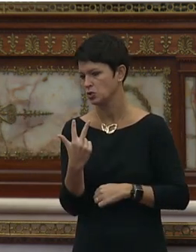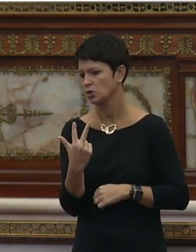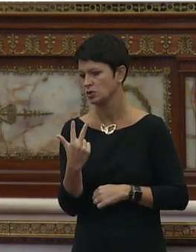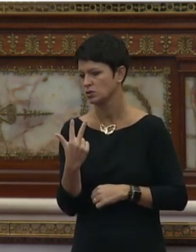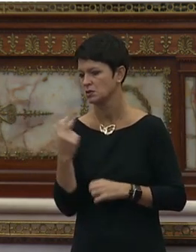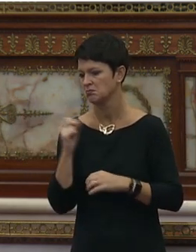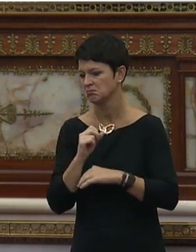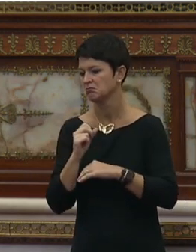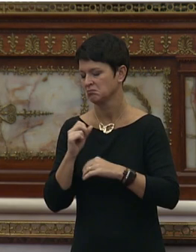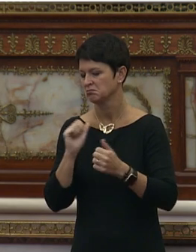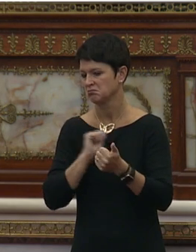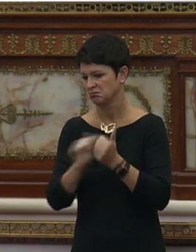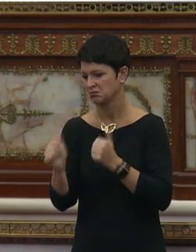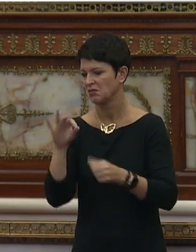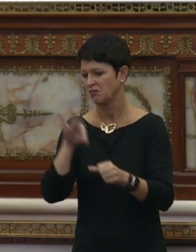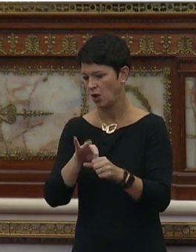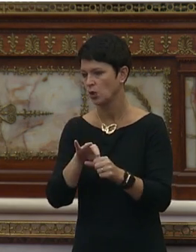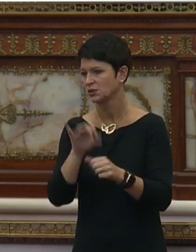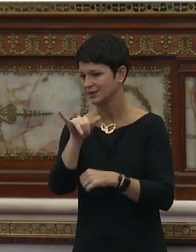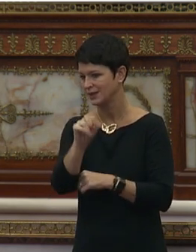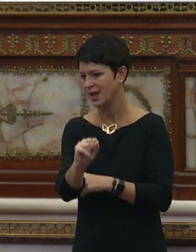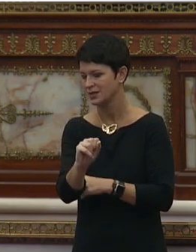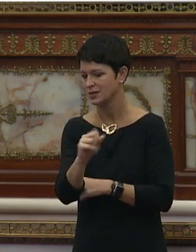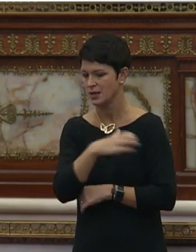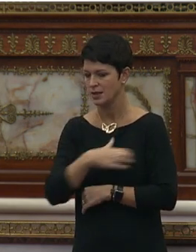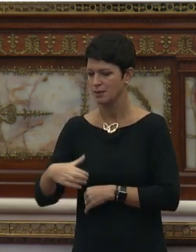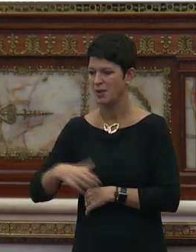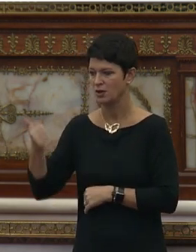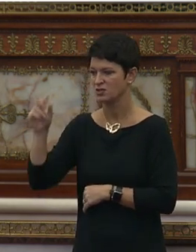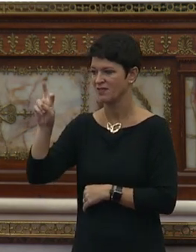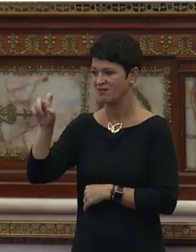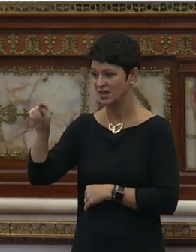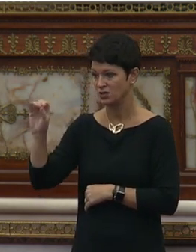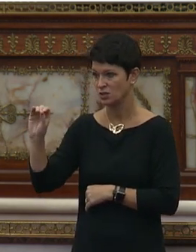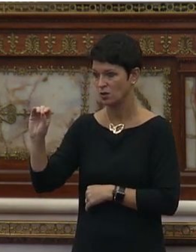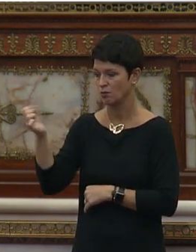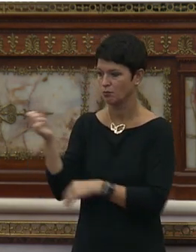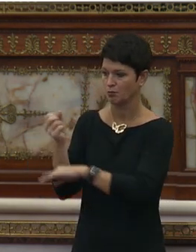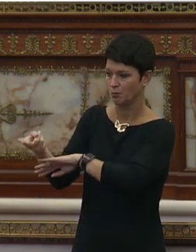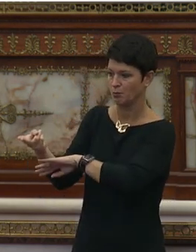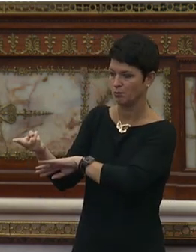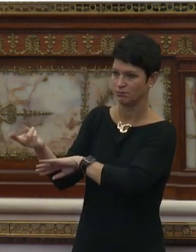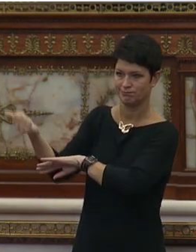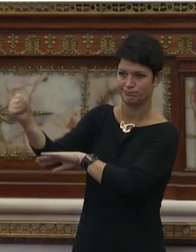Two-thirds majority of all members on council having voted in affirmative, the mayor's veto is overridden.